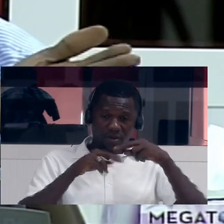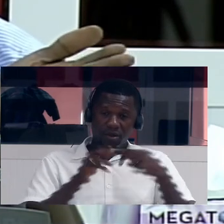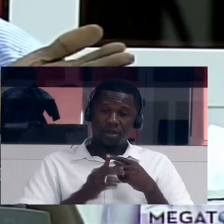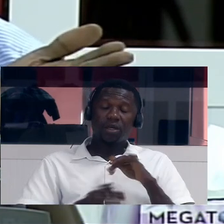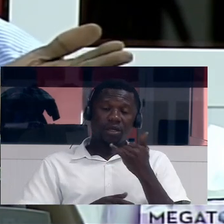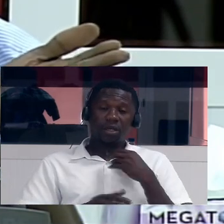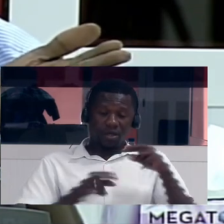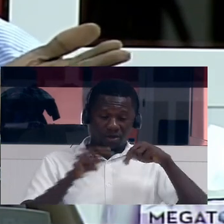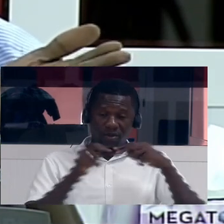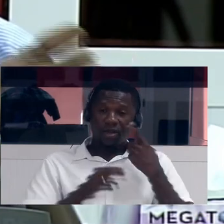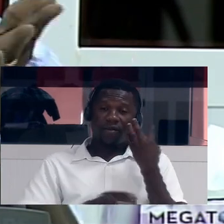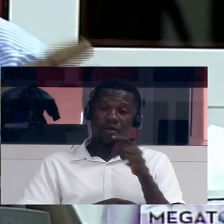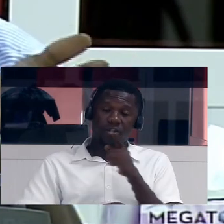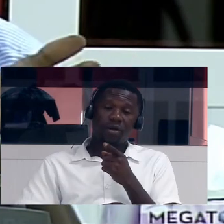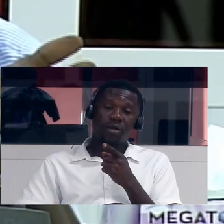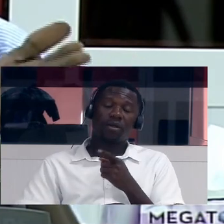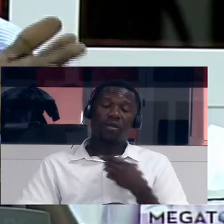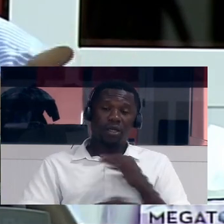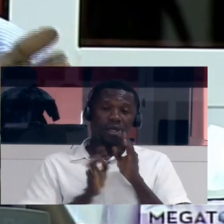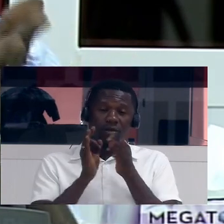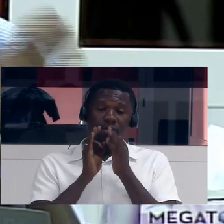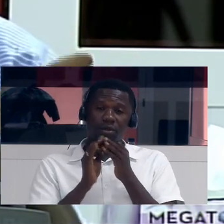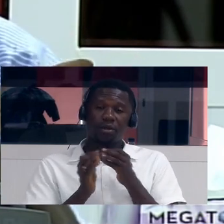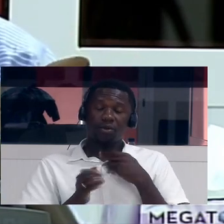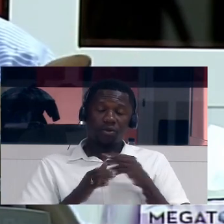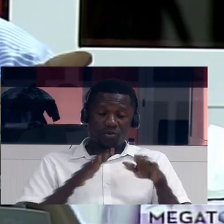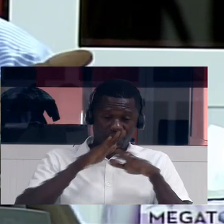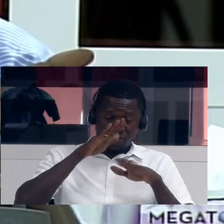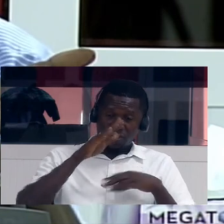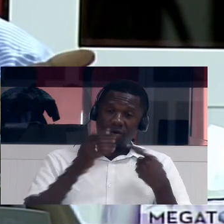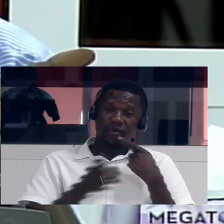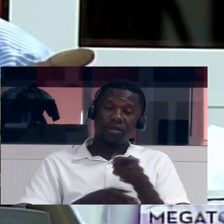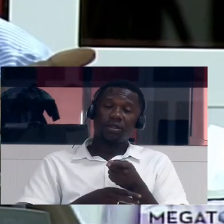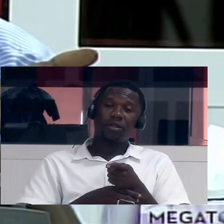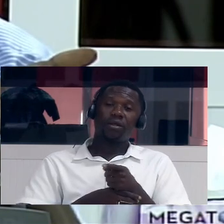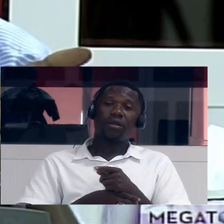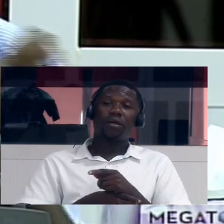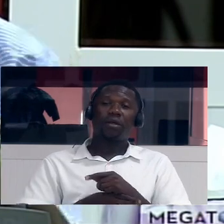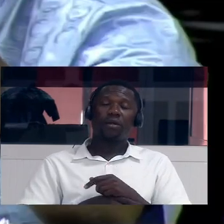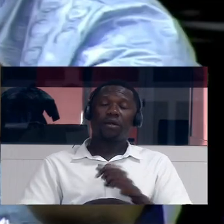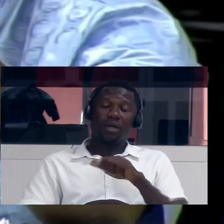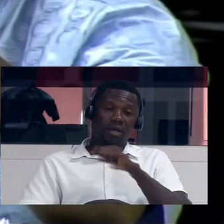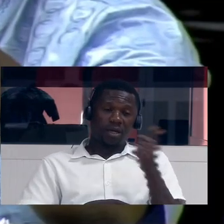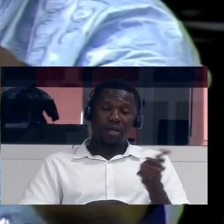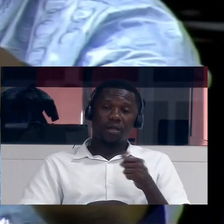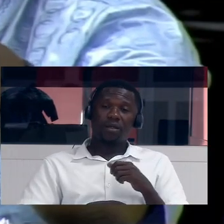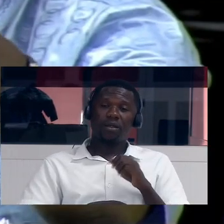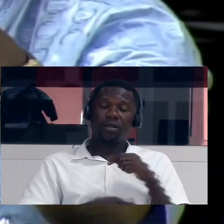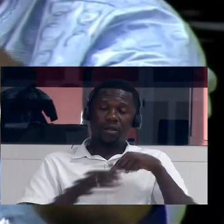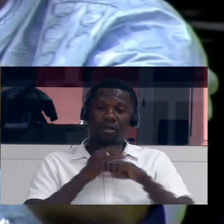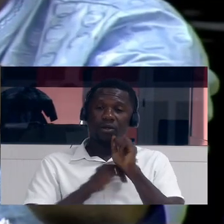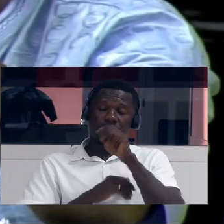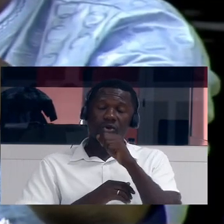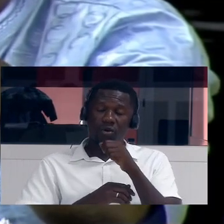you like. And I told him that I was going to go to the bottom of this. And in your quest to go to